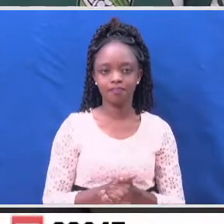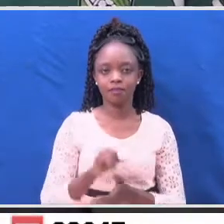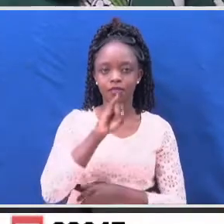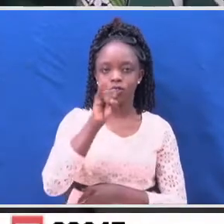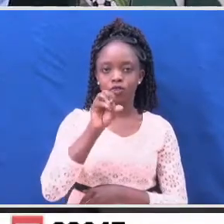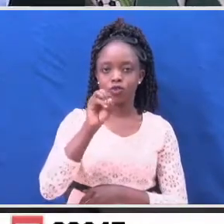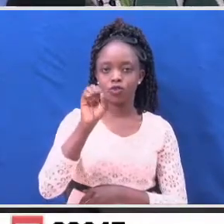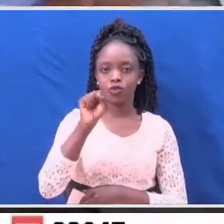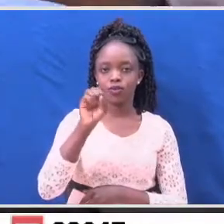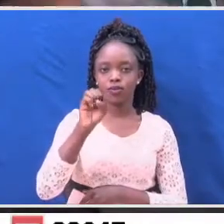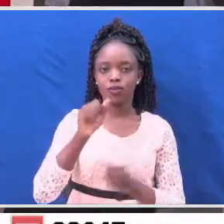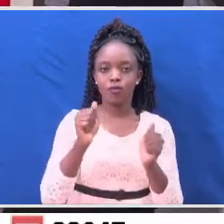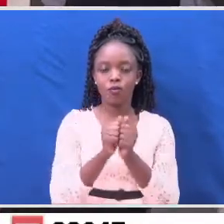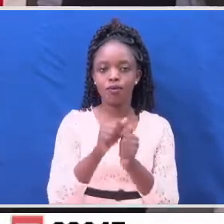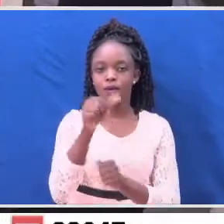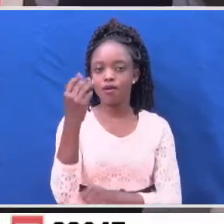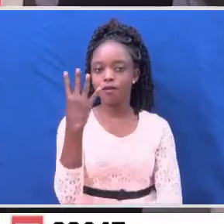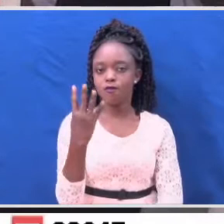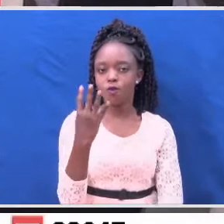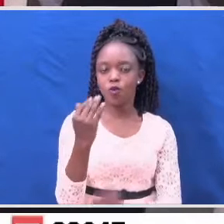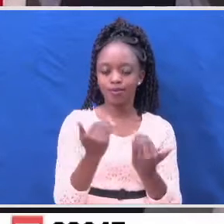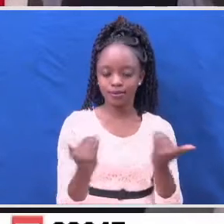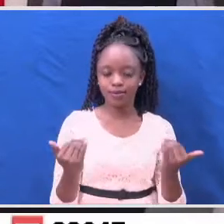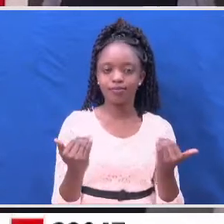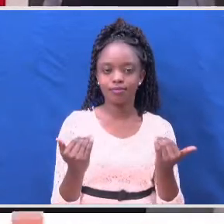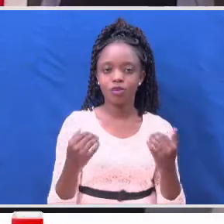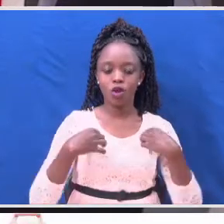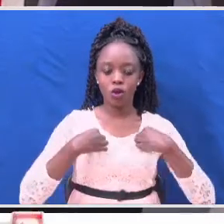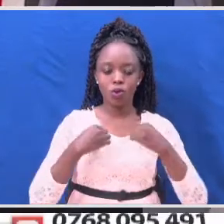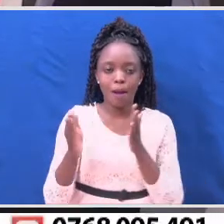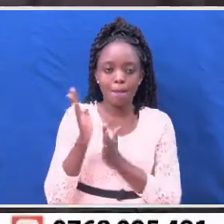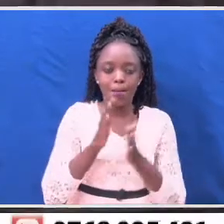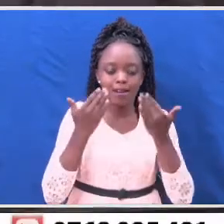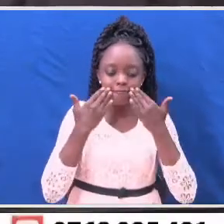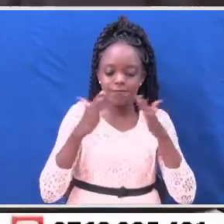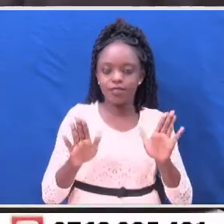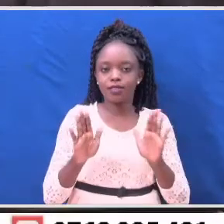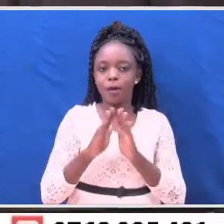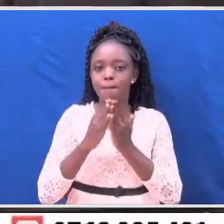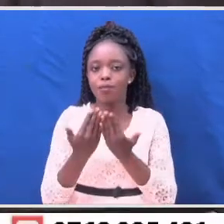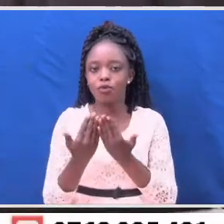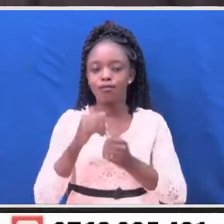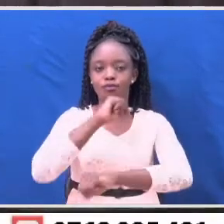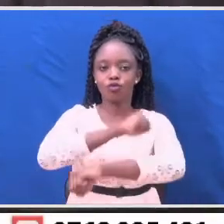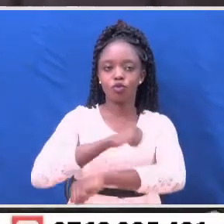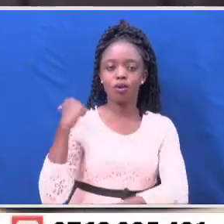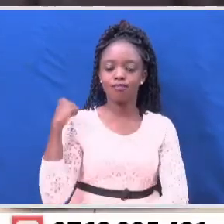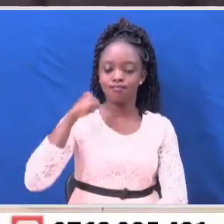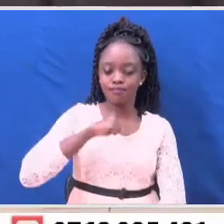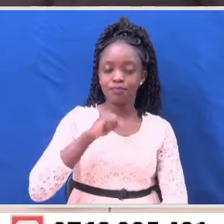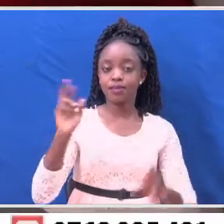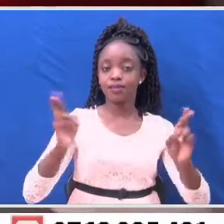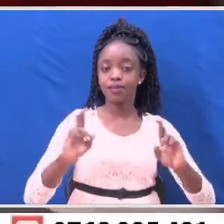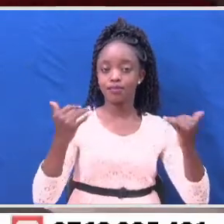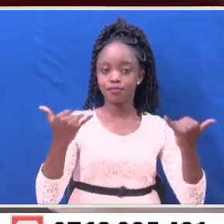Joseph, together with his four other siblings, has set aside school uniforms, books and school bags that are available for them as for